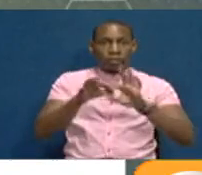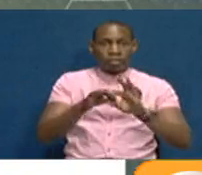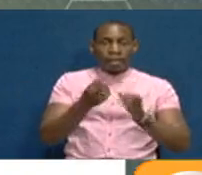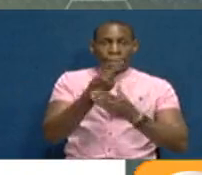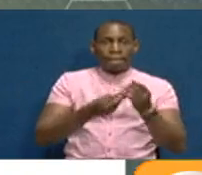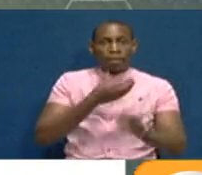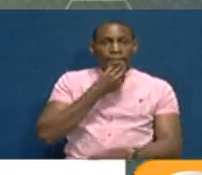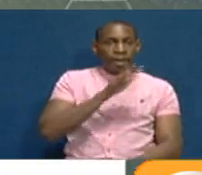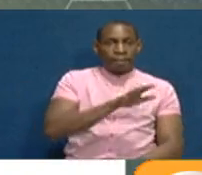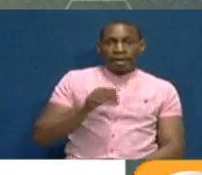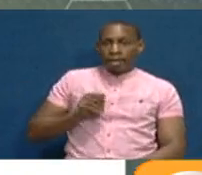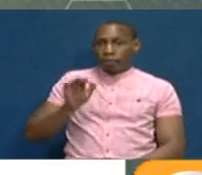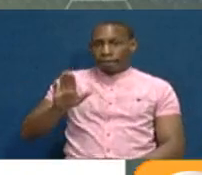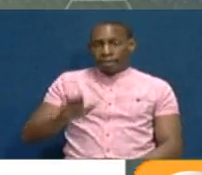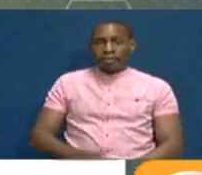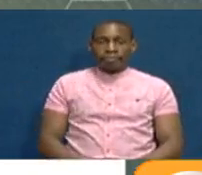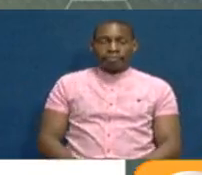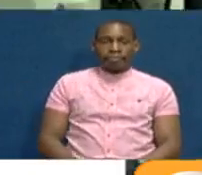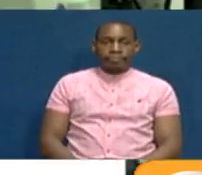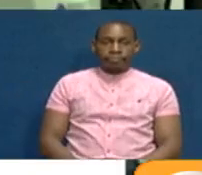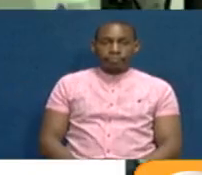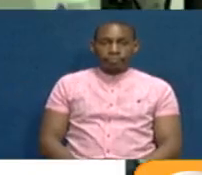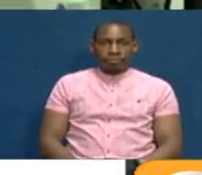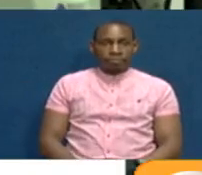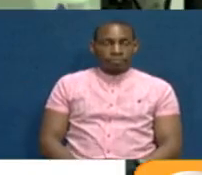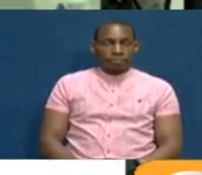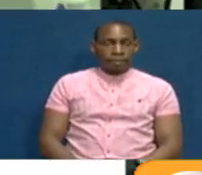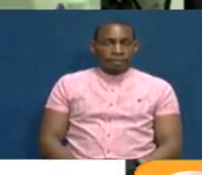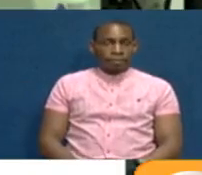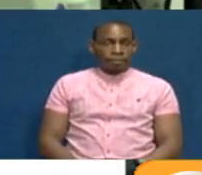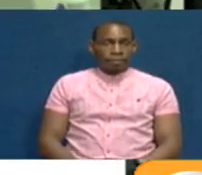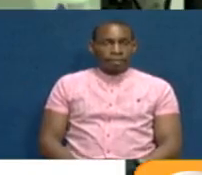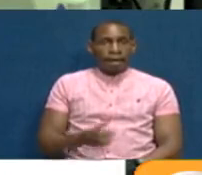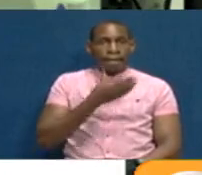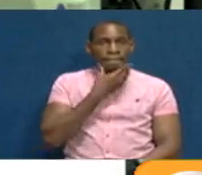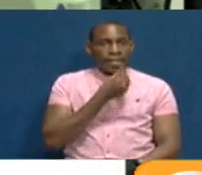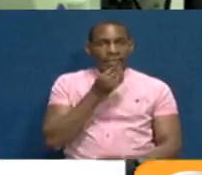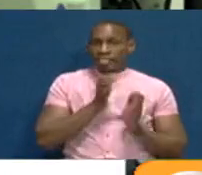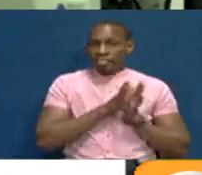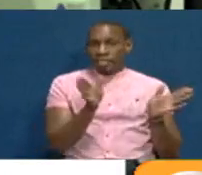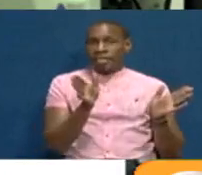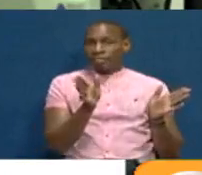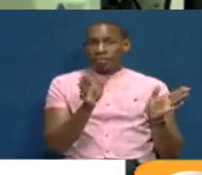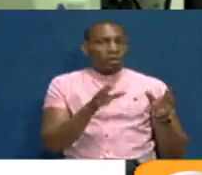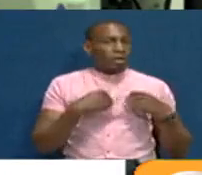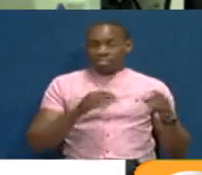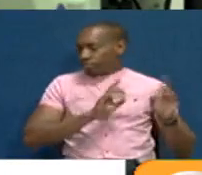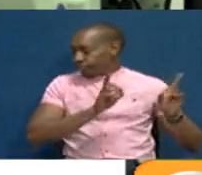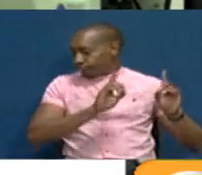of both male and female factors. Men, in general, do not